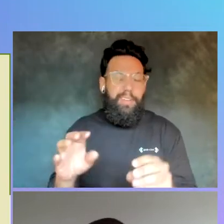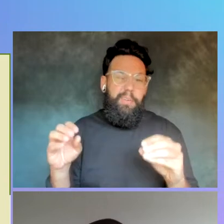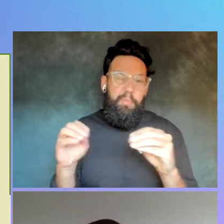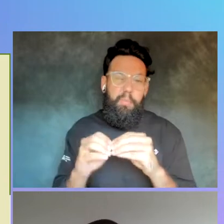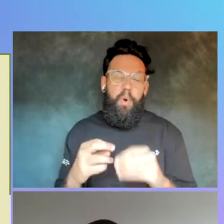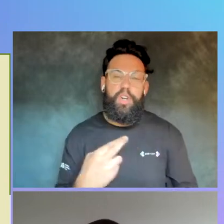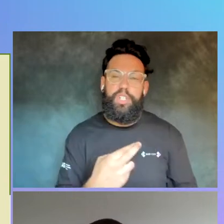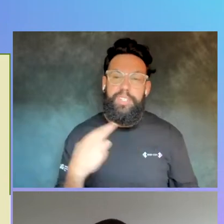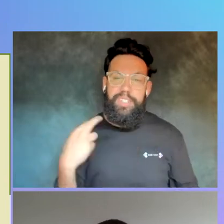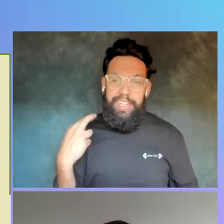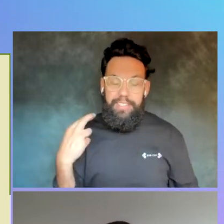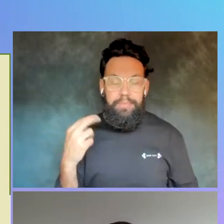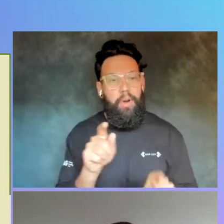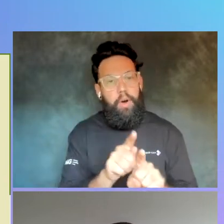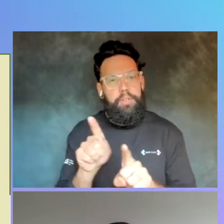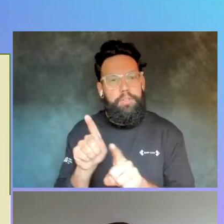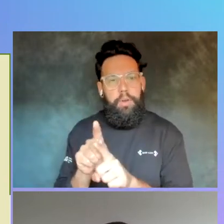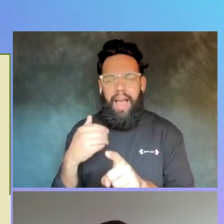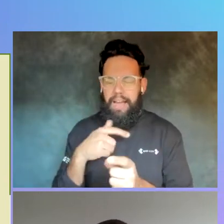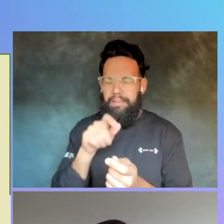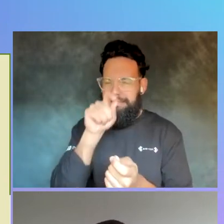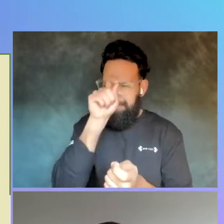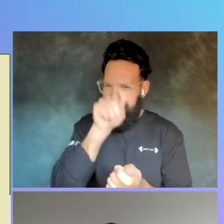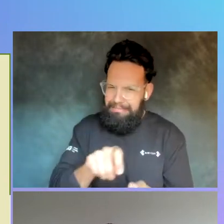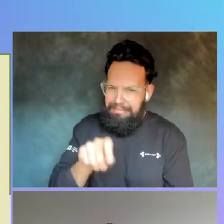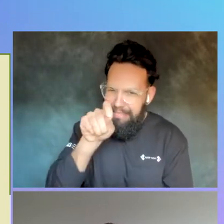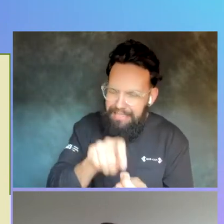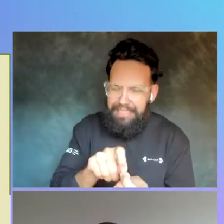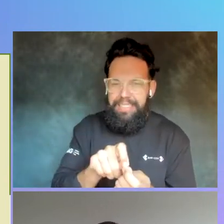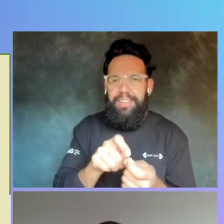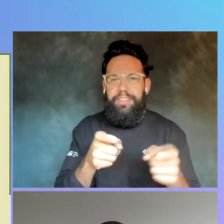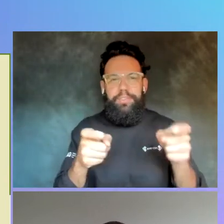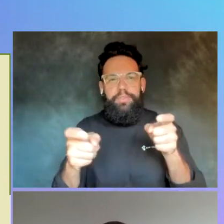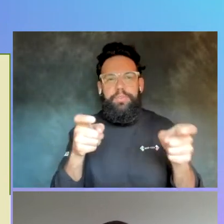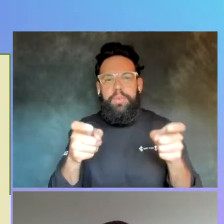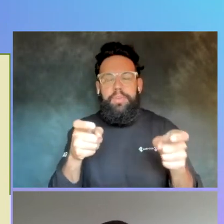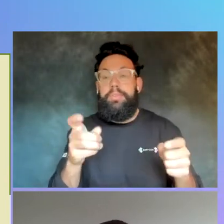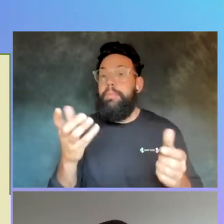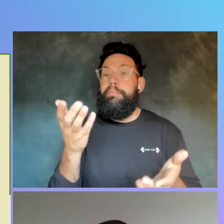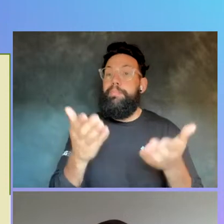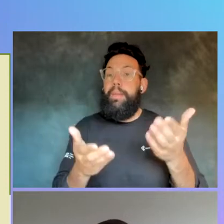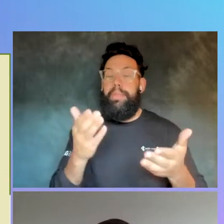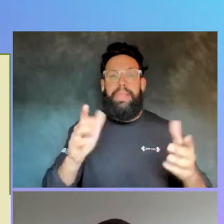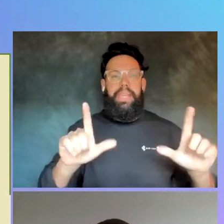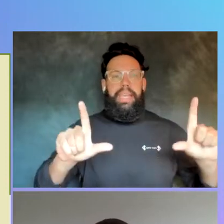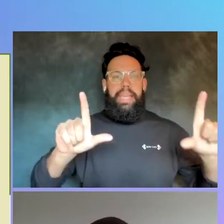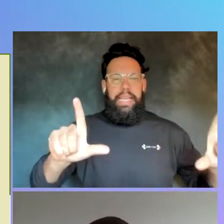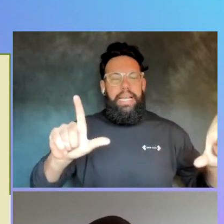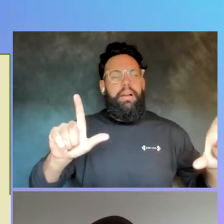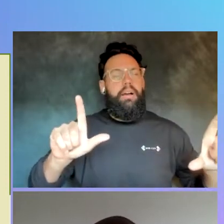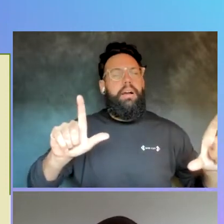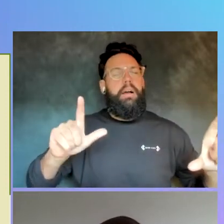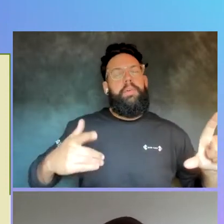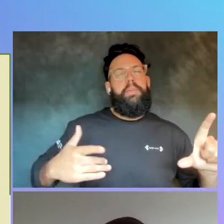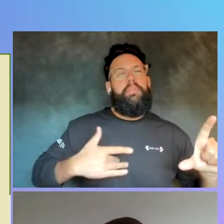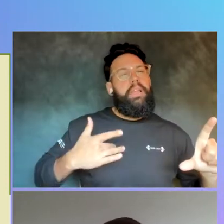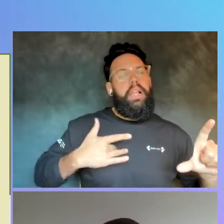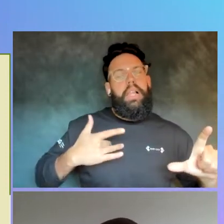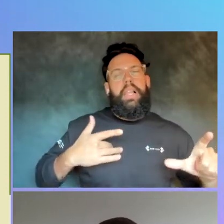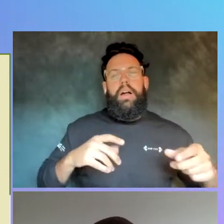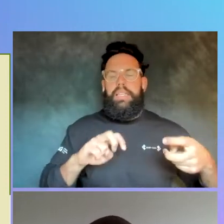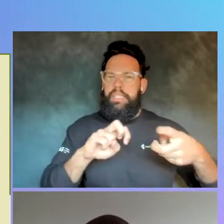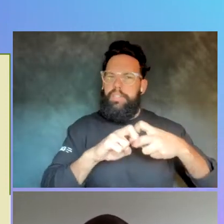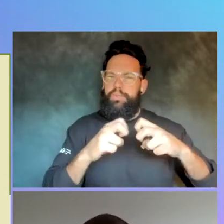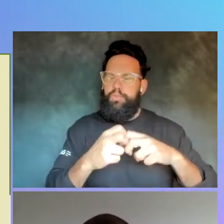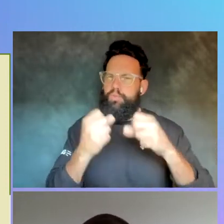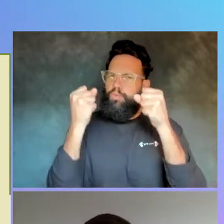more precise control. So for example, if you are targeting certain issues that are hiding behind a